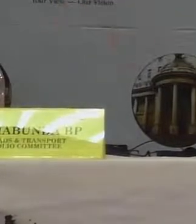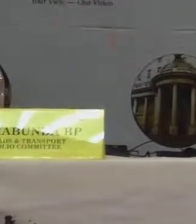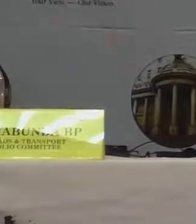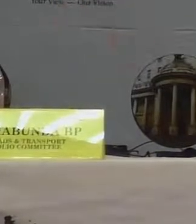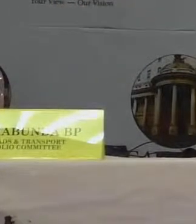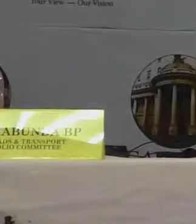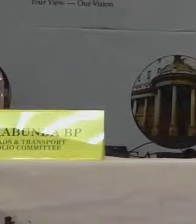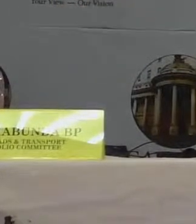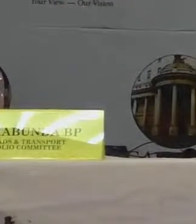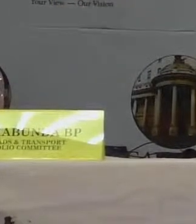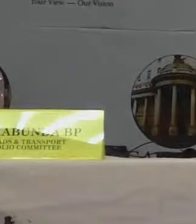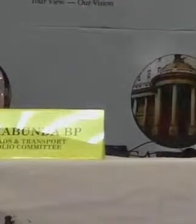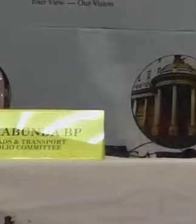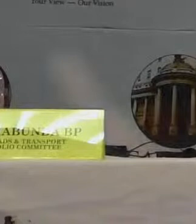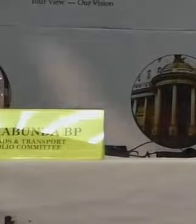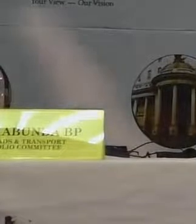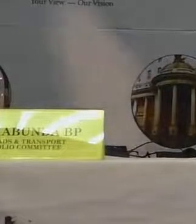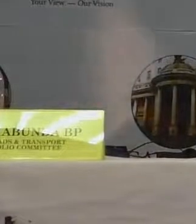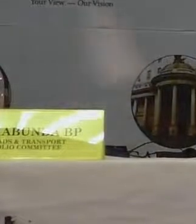Smooth.